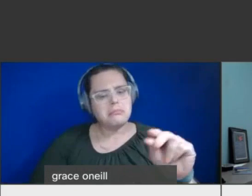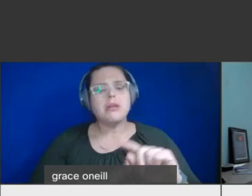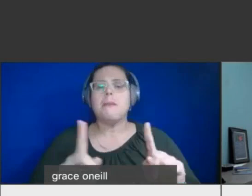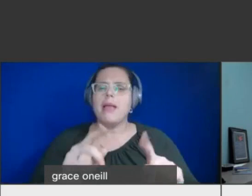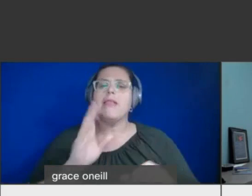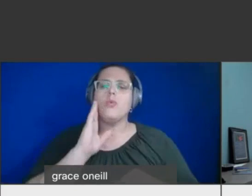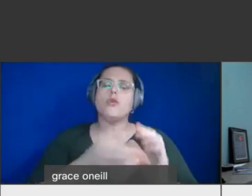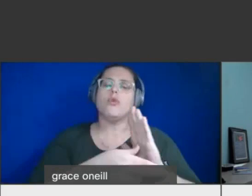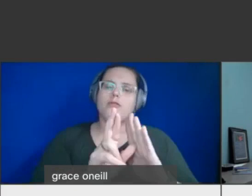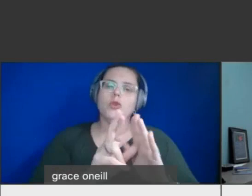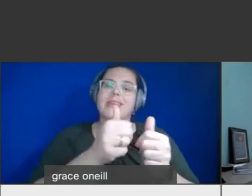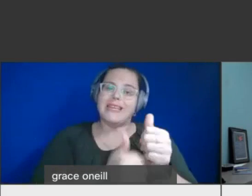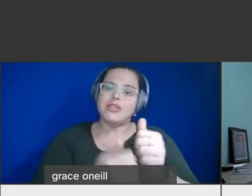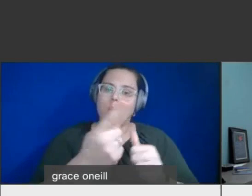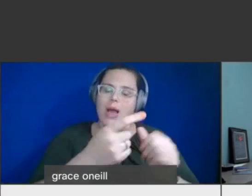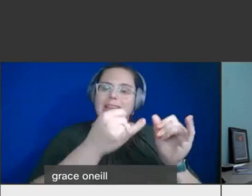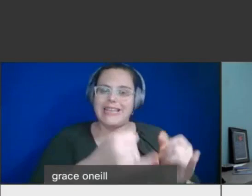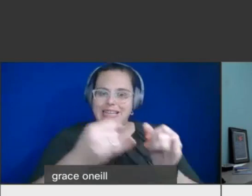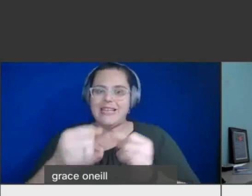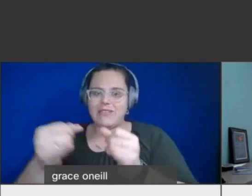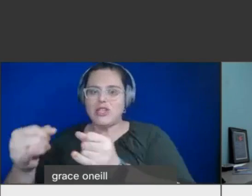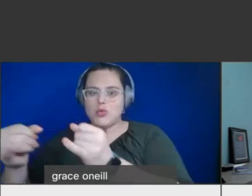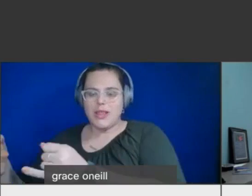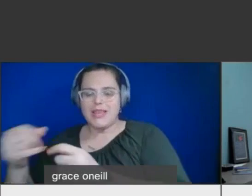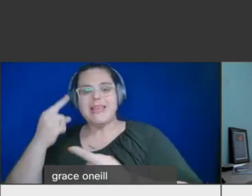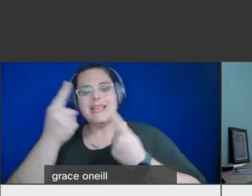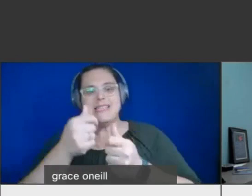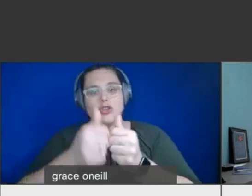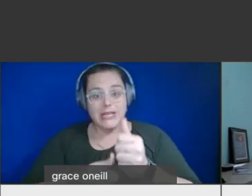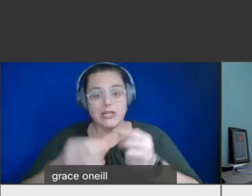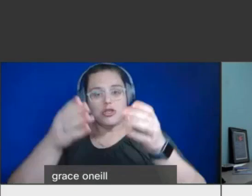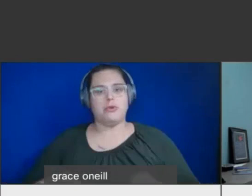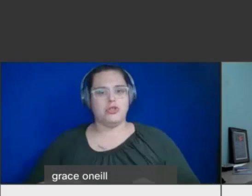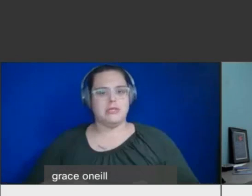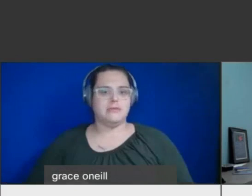one individually and consider each individual request.